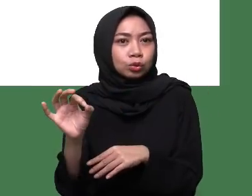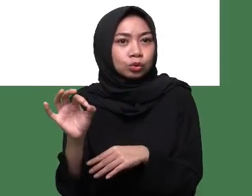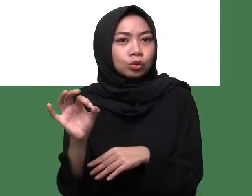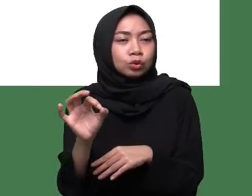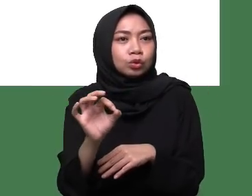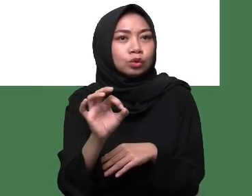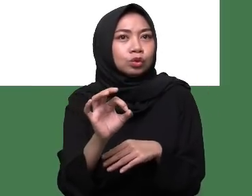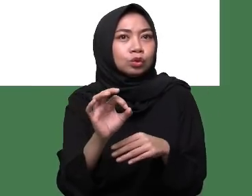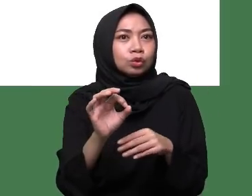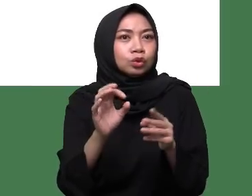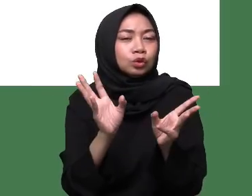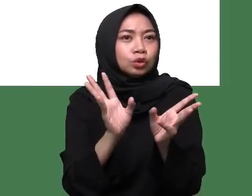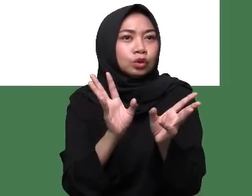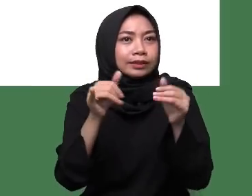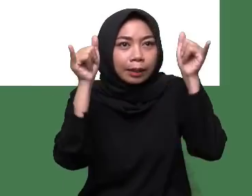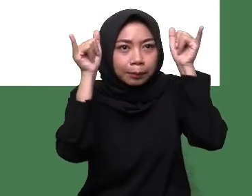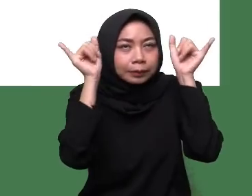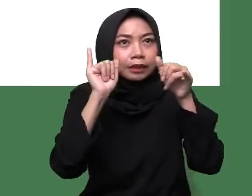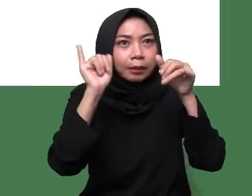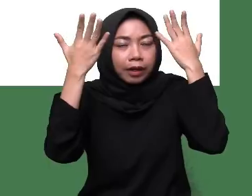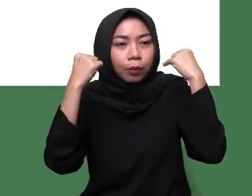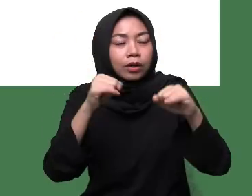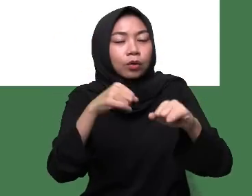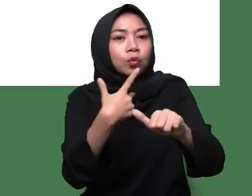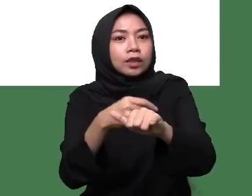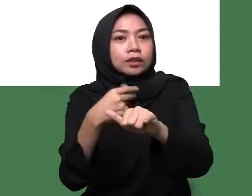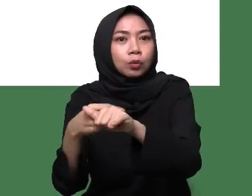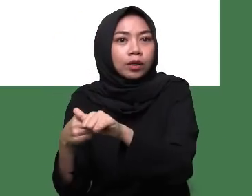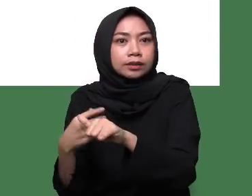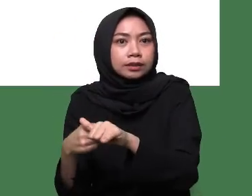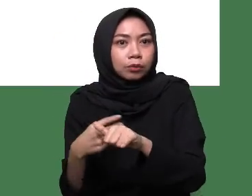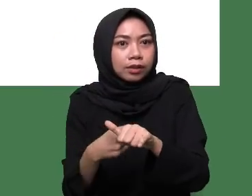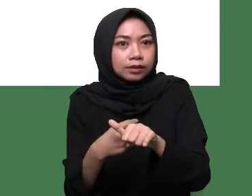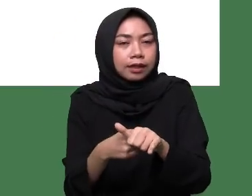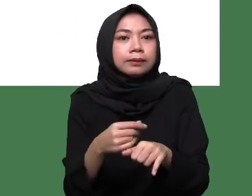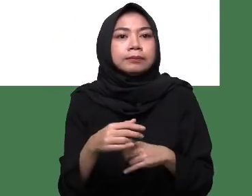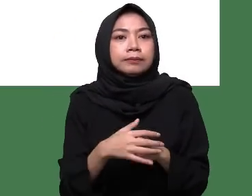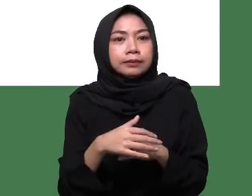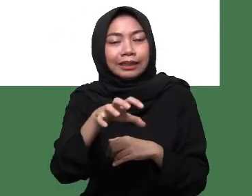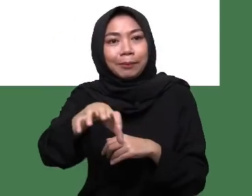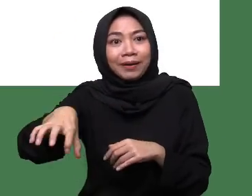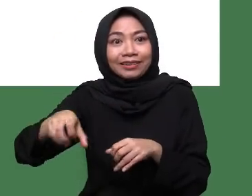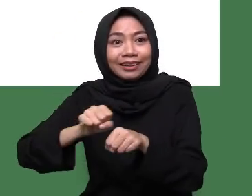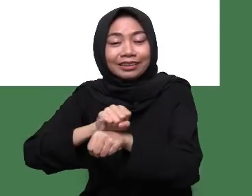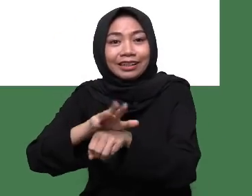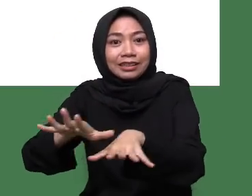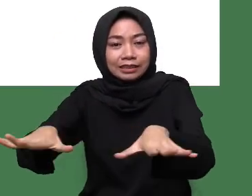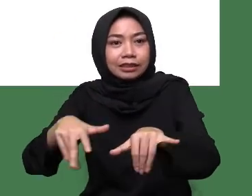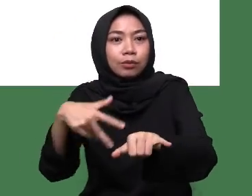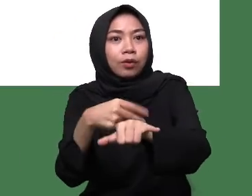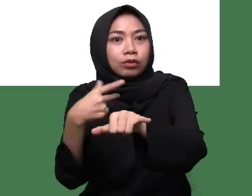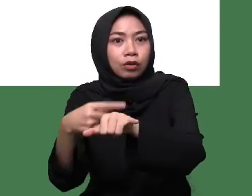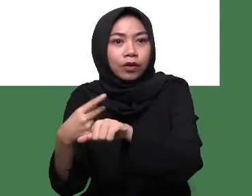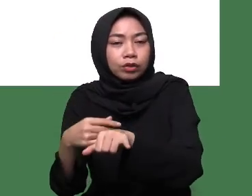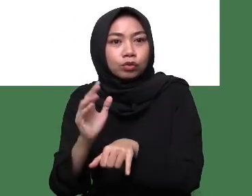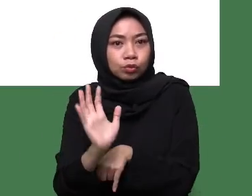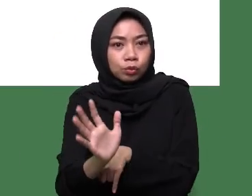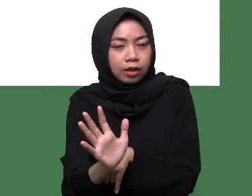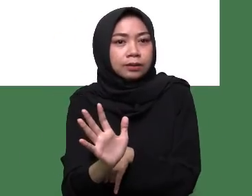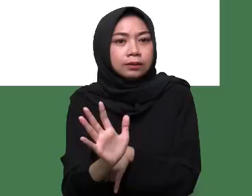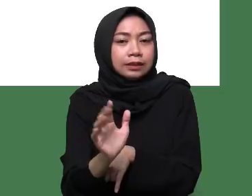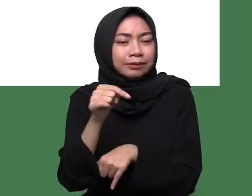840,687 livestock that have been vaccinated in infected areas. And the FMD vaccine stocks